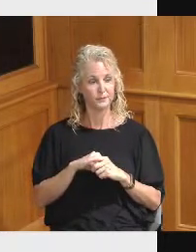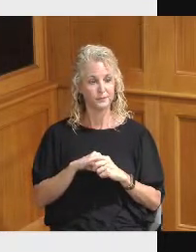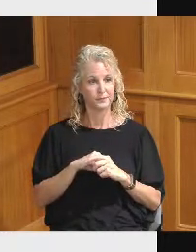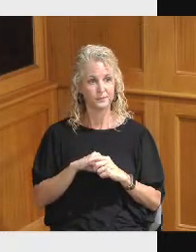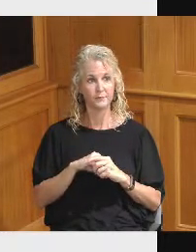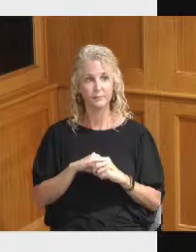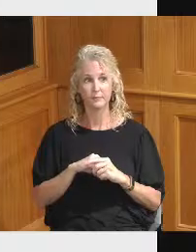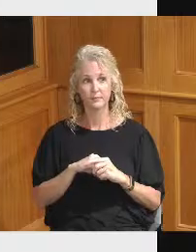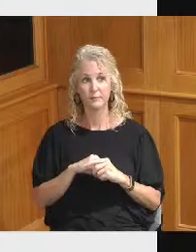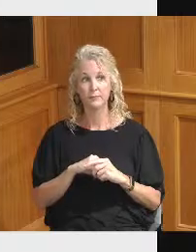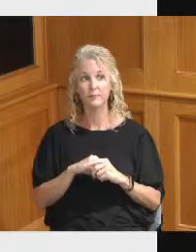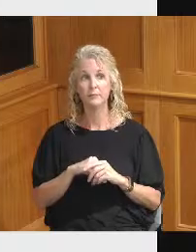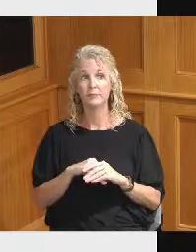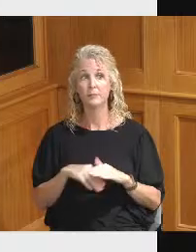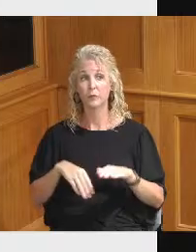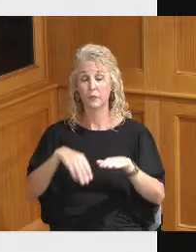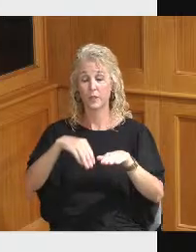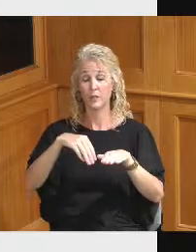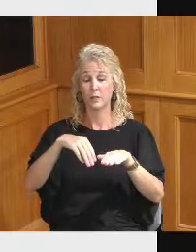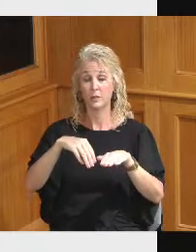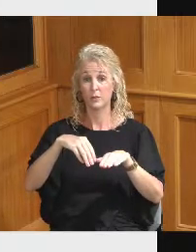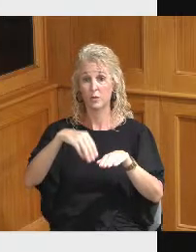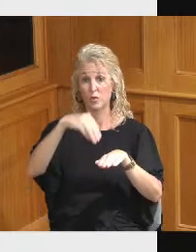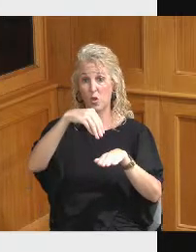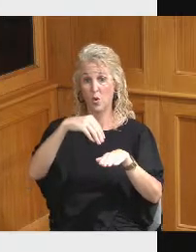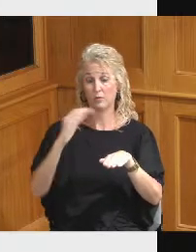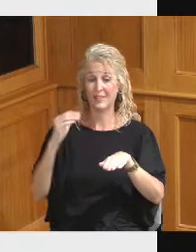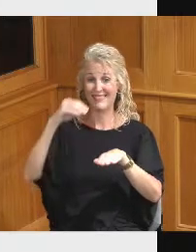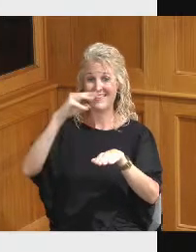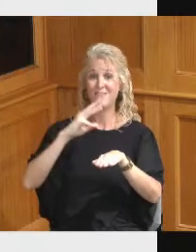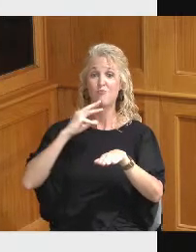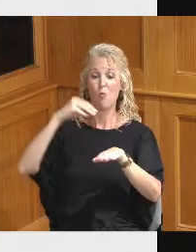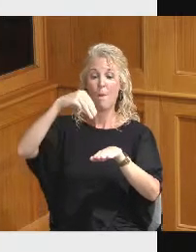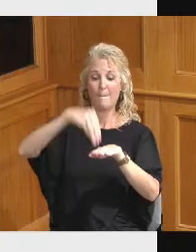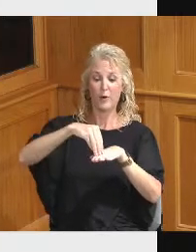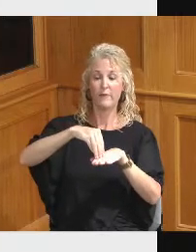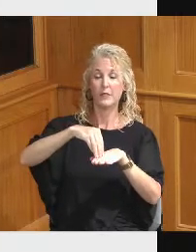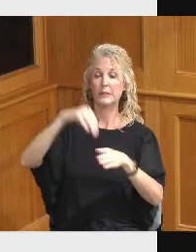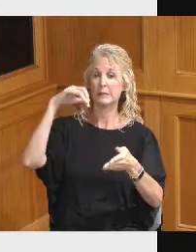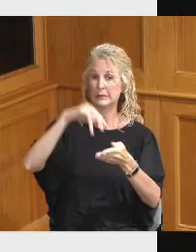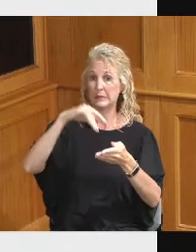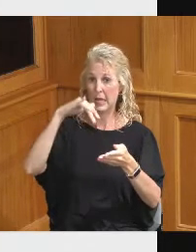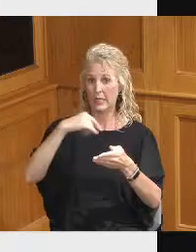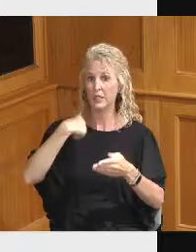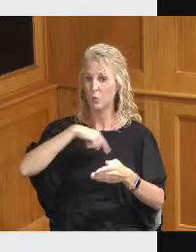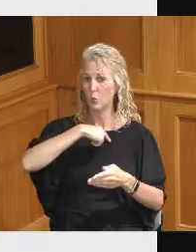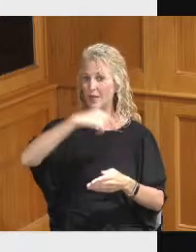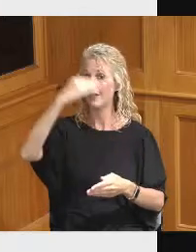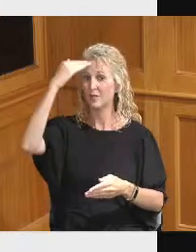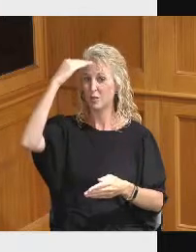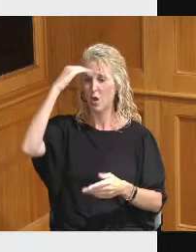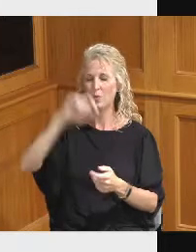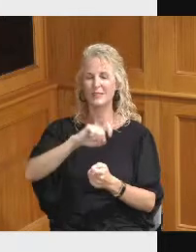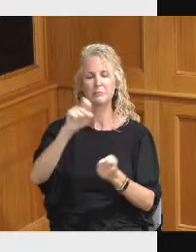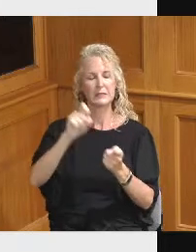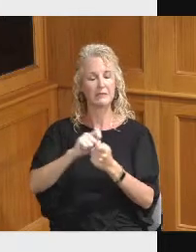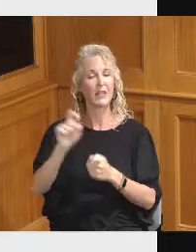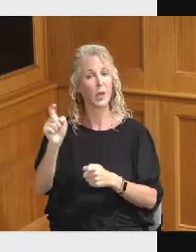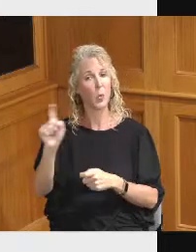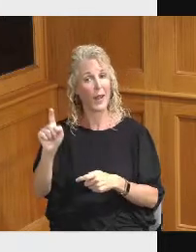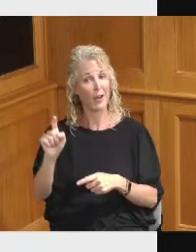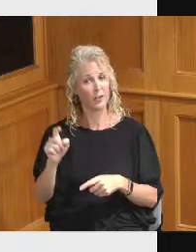in the impervious surface charge study, we have a good idea about exactly where and